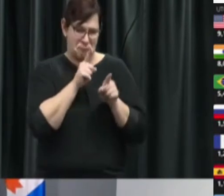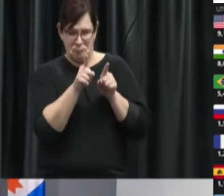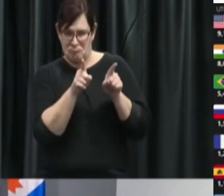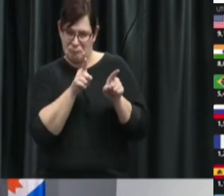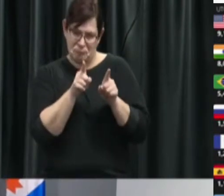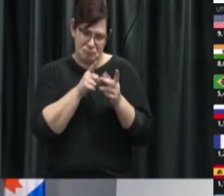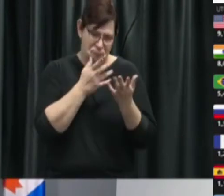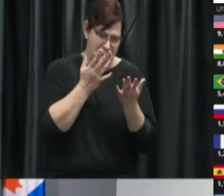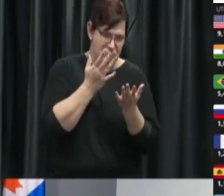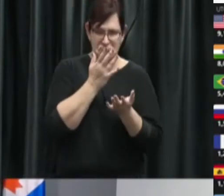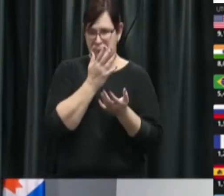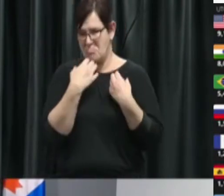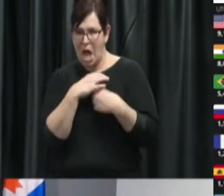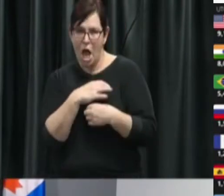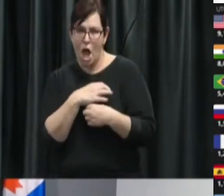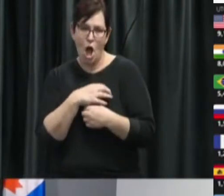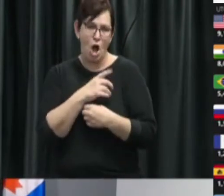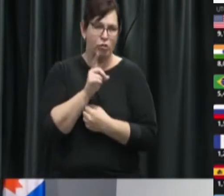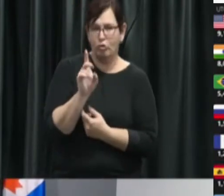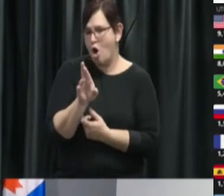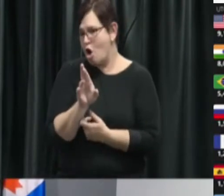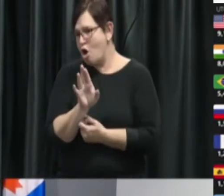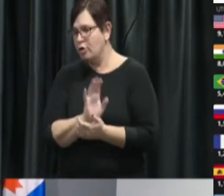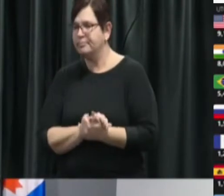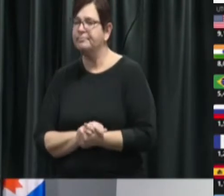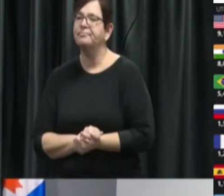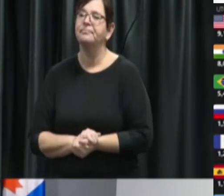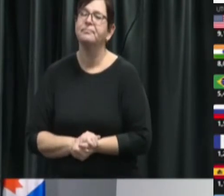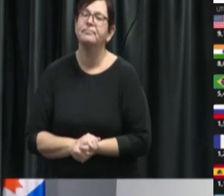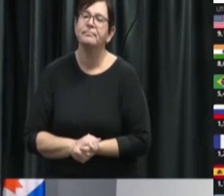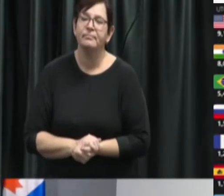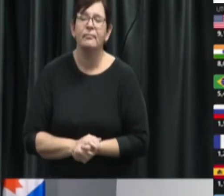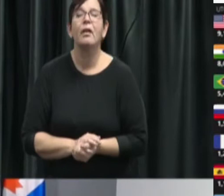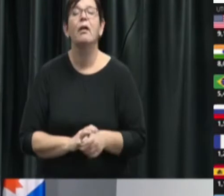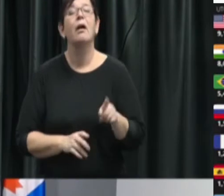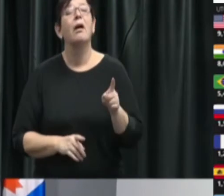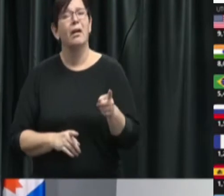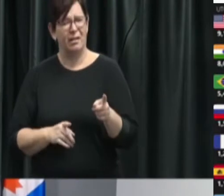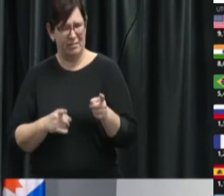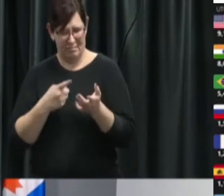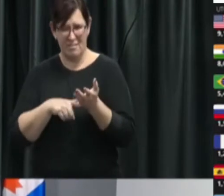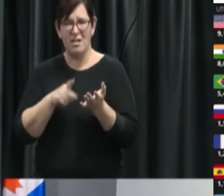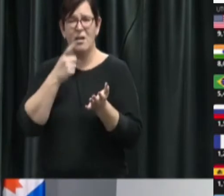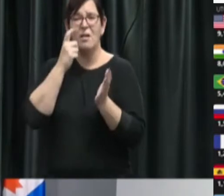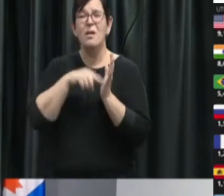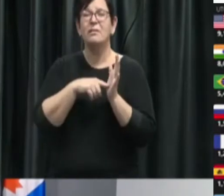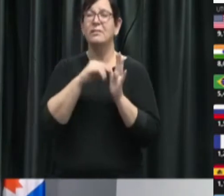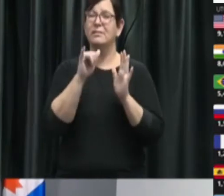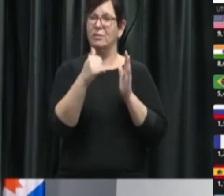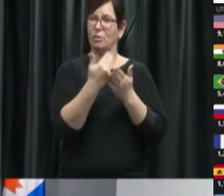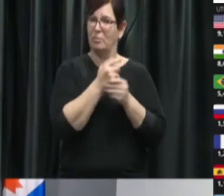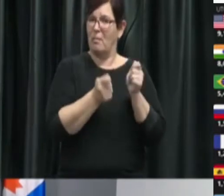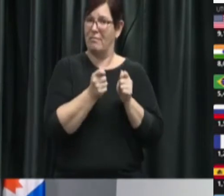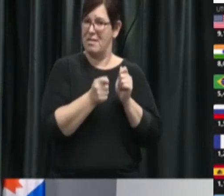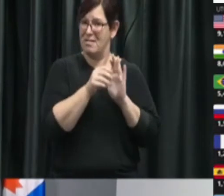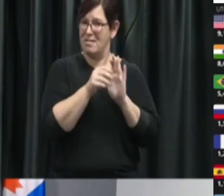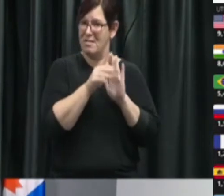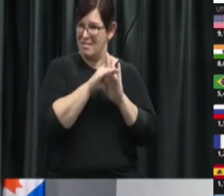Davila. Are you starting to see that restrictions are resulting in worse all-round health